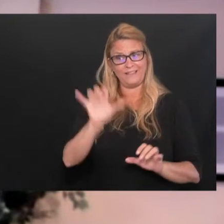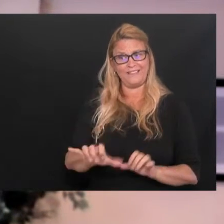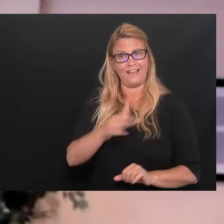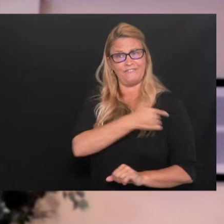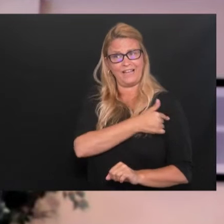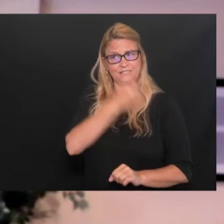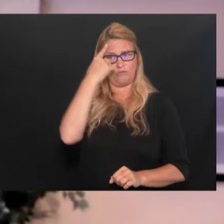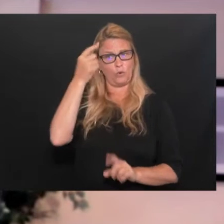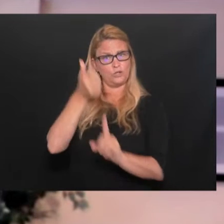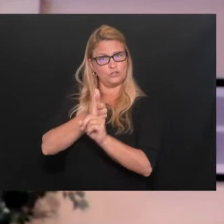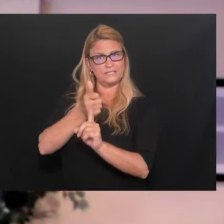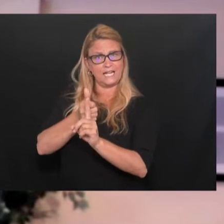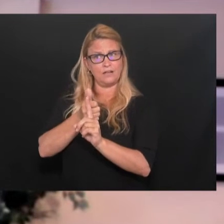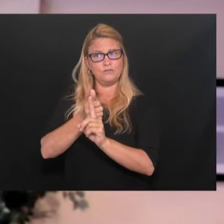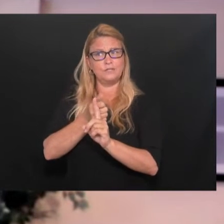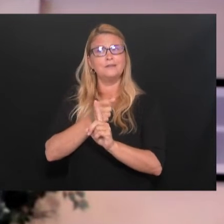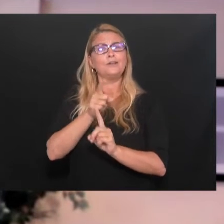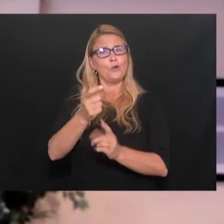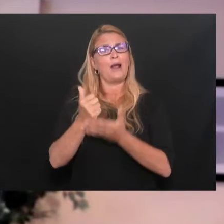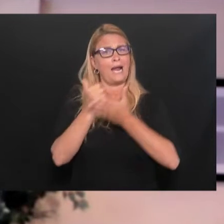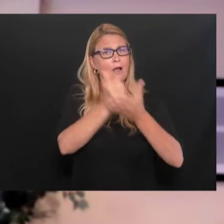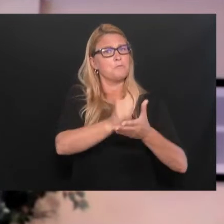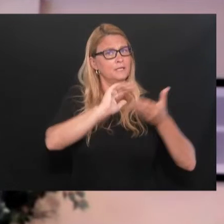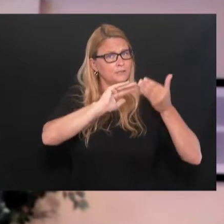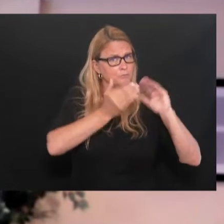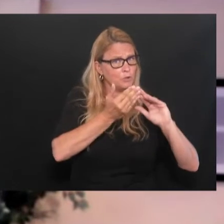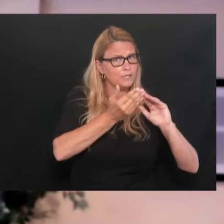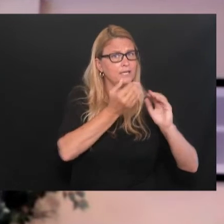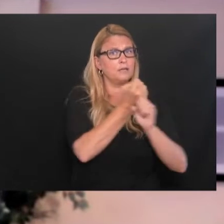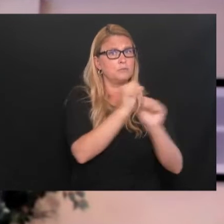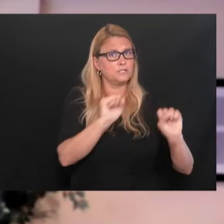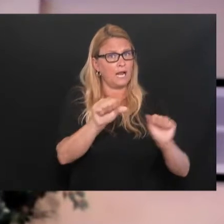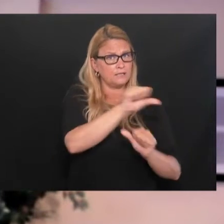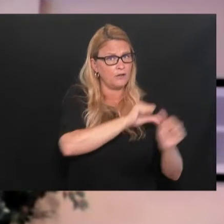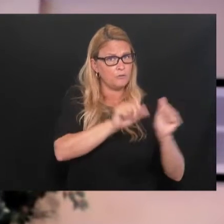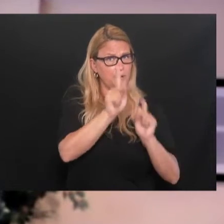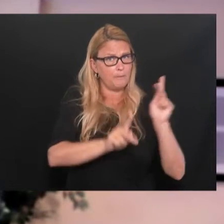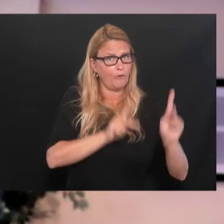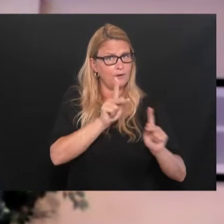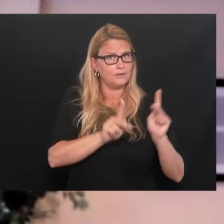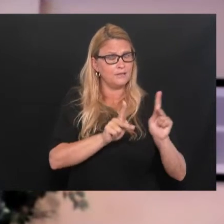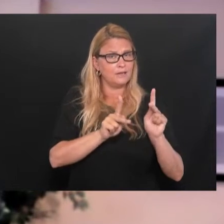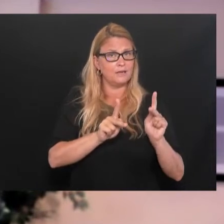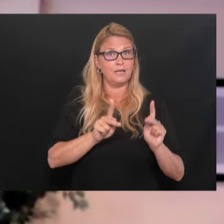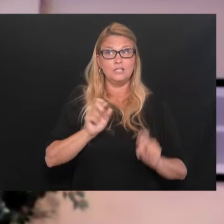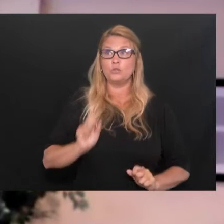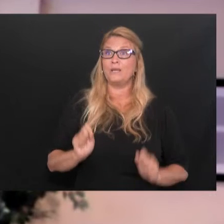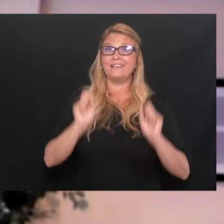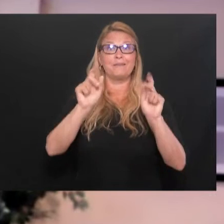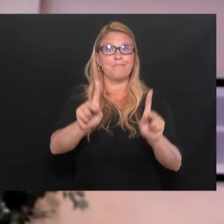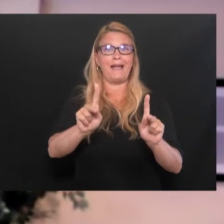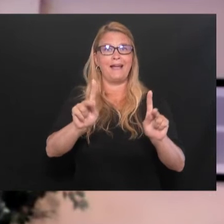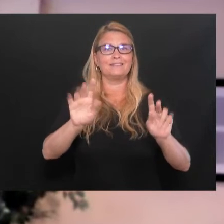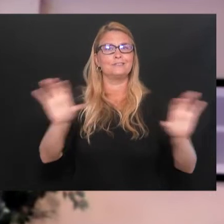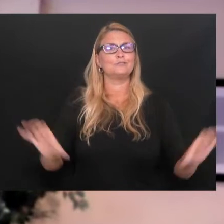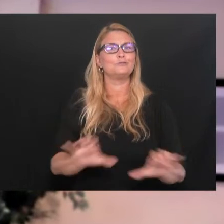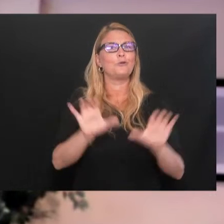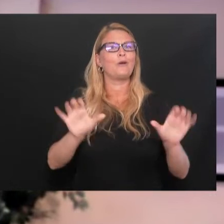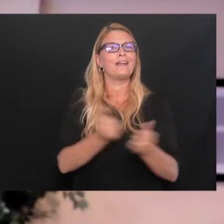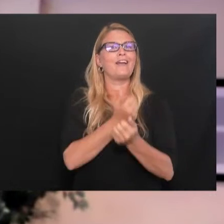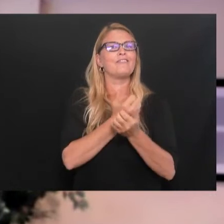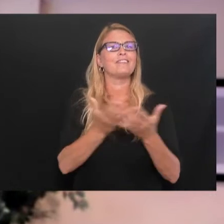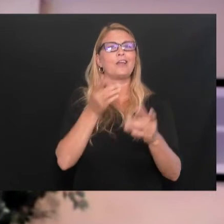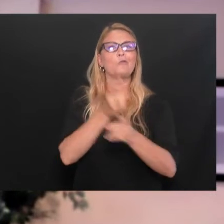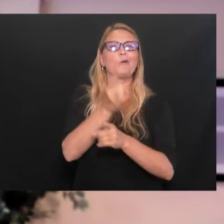doing this to protect your community, to protect others, to get back to doing the things that you enjoy doing, back to a